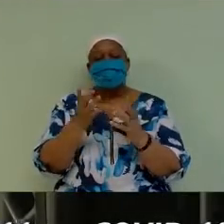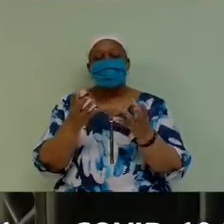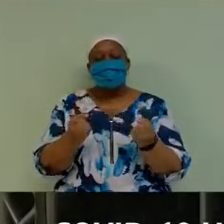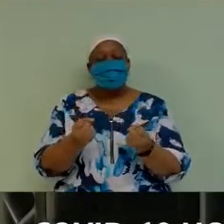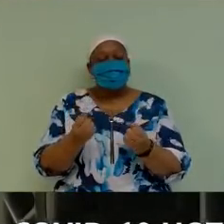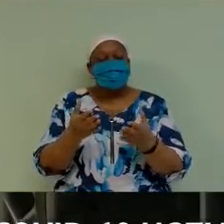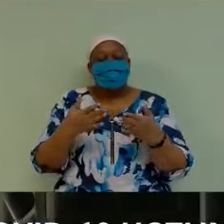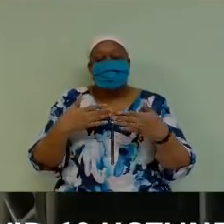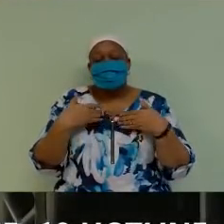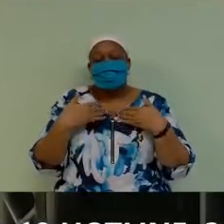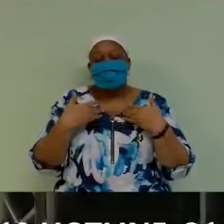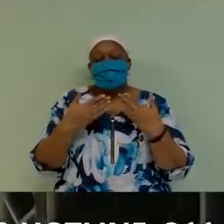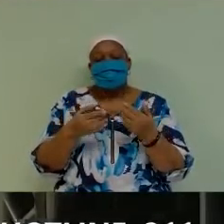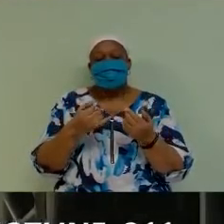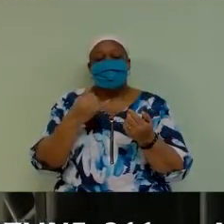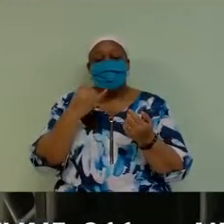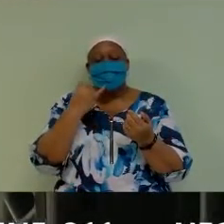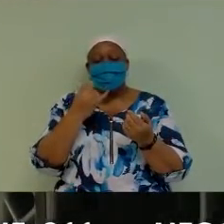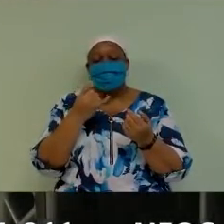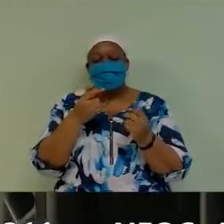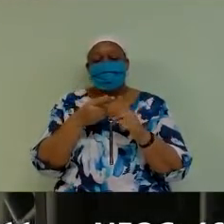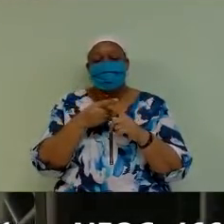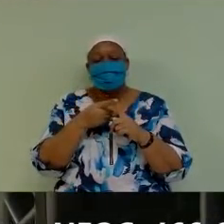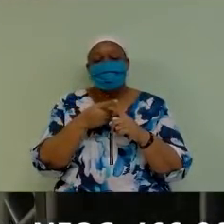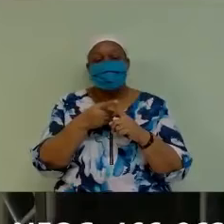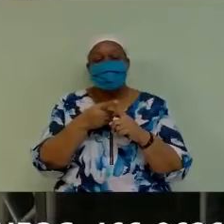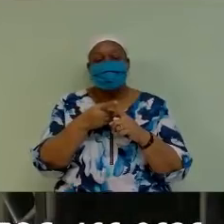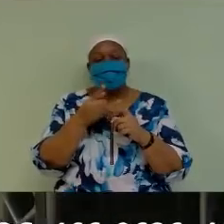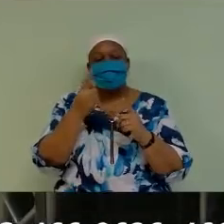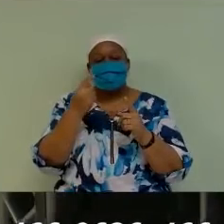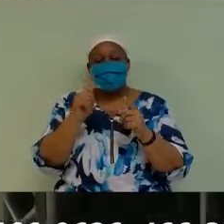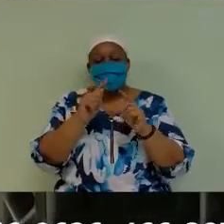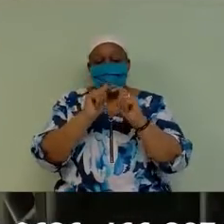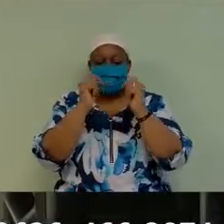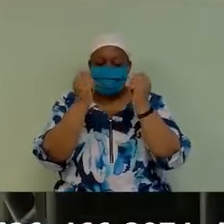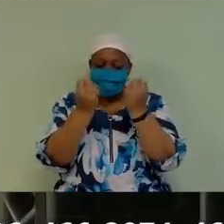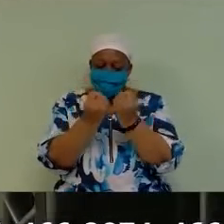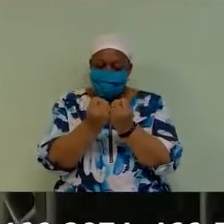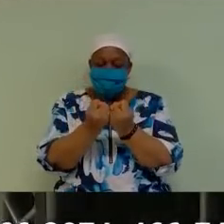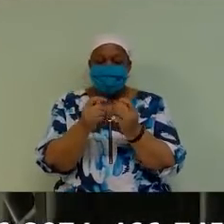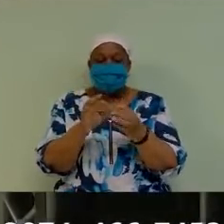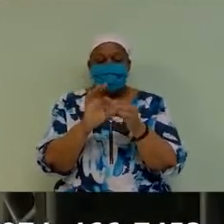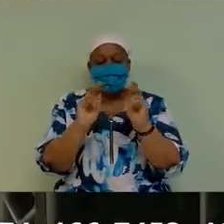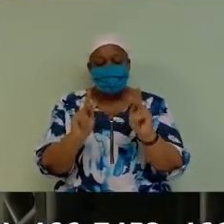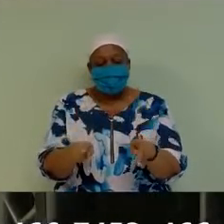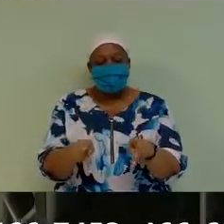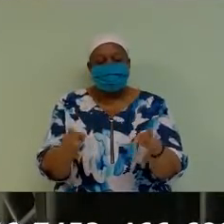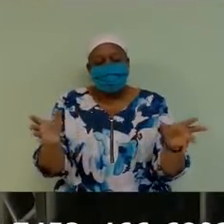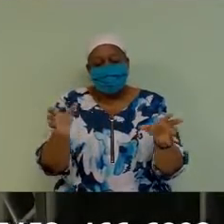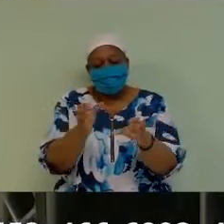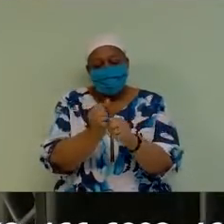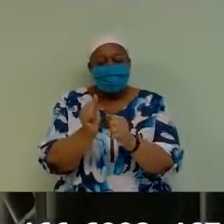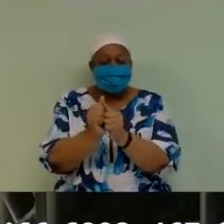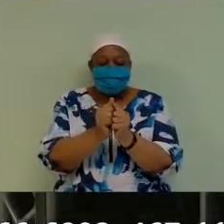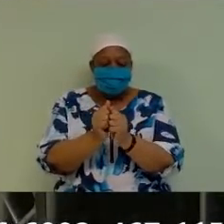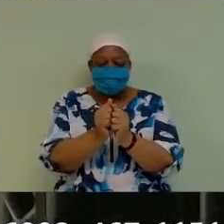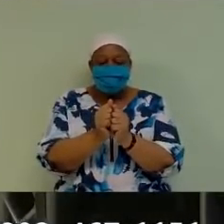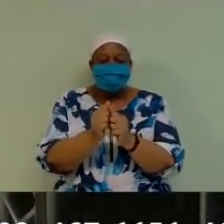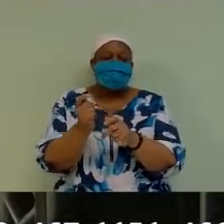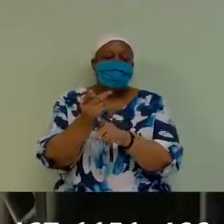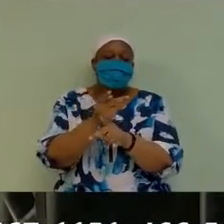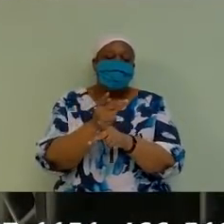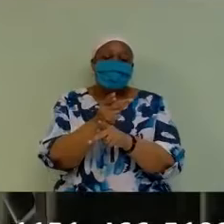I am to the team of individuals who came together to take care of